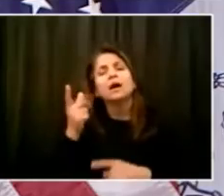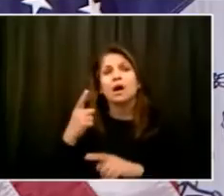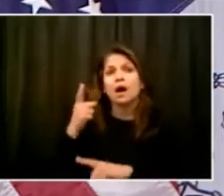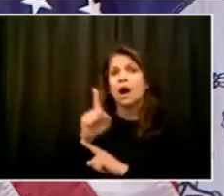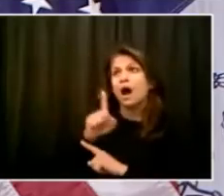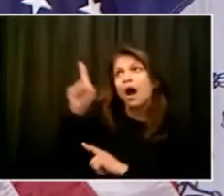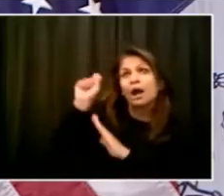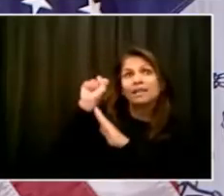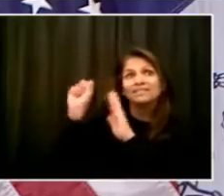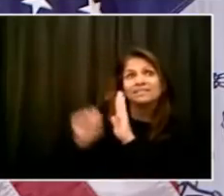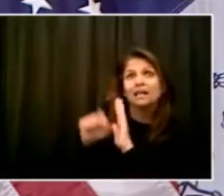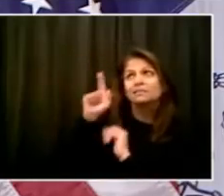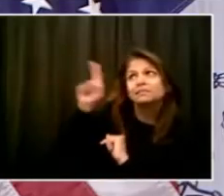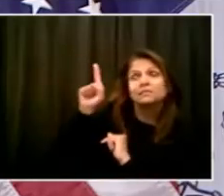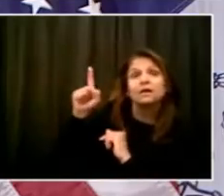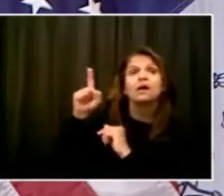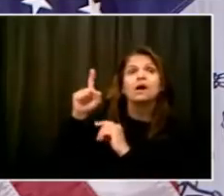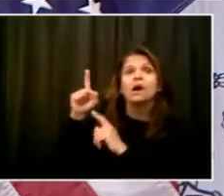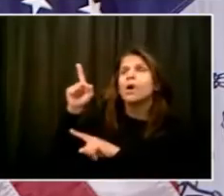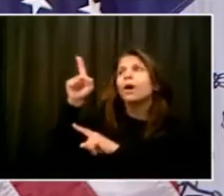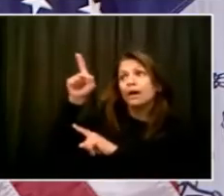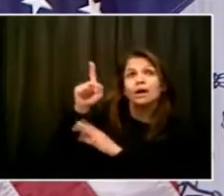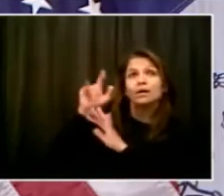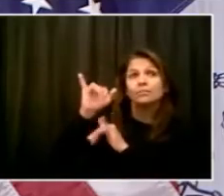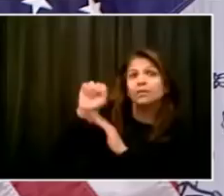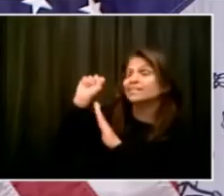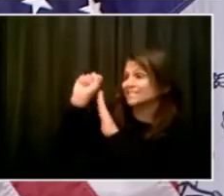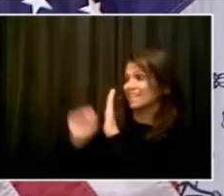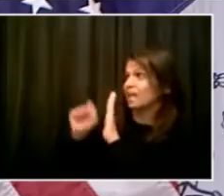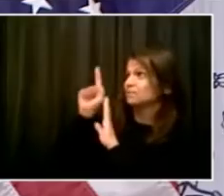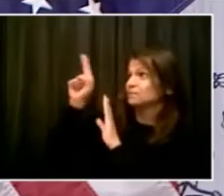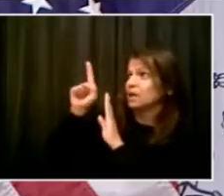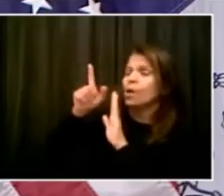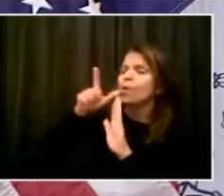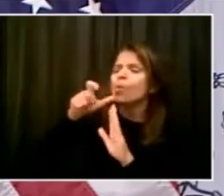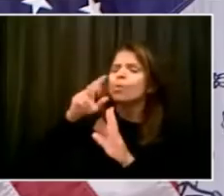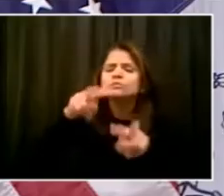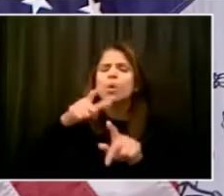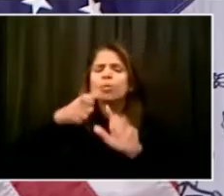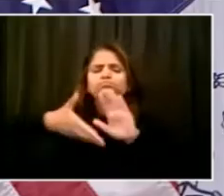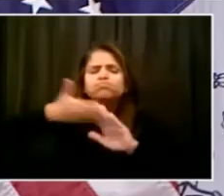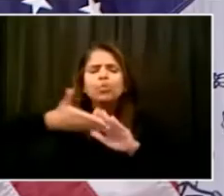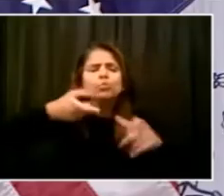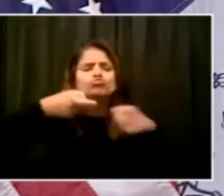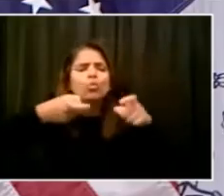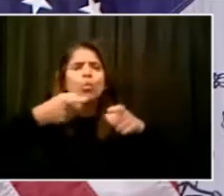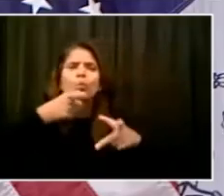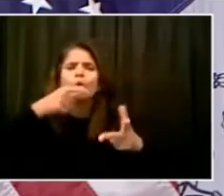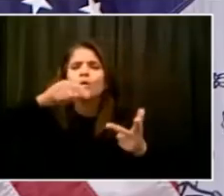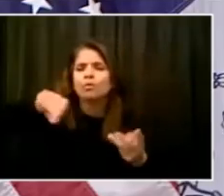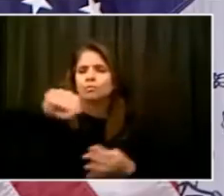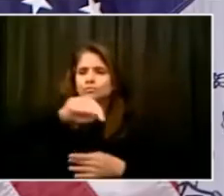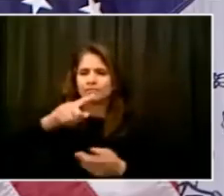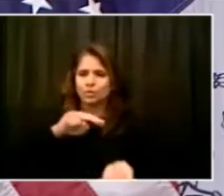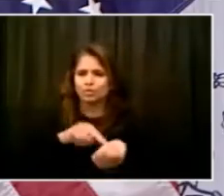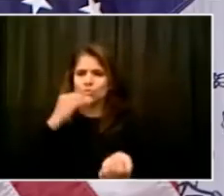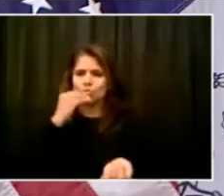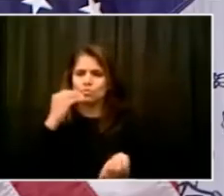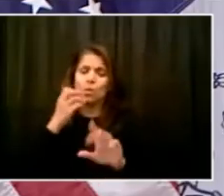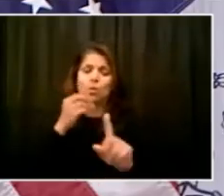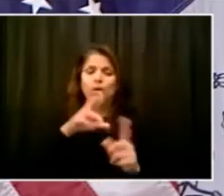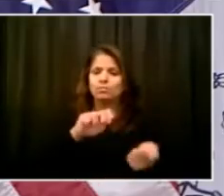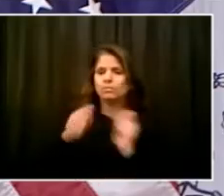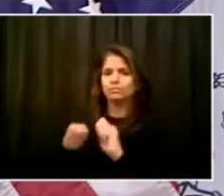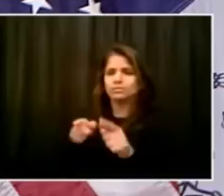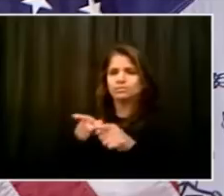appreciate this. I'm missing softball, Gersh. I know you are too. Oh, with the Prospect Park, those Saturday mornings are part of my memory.